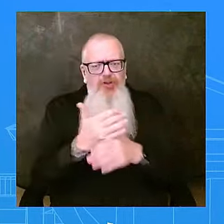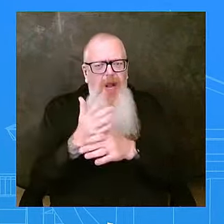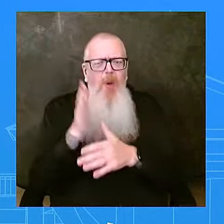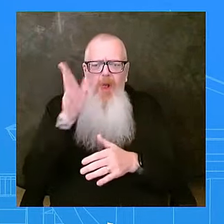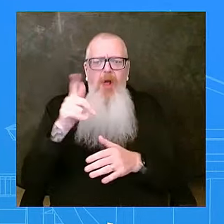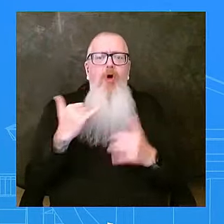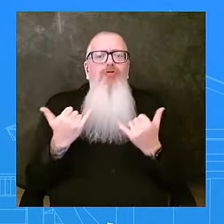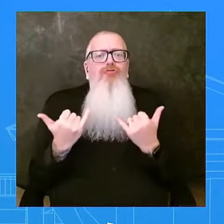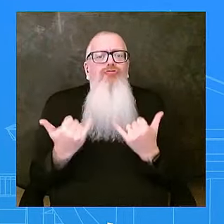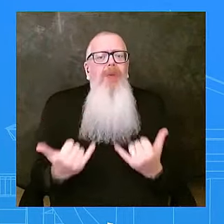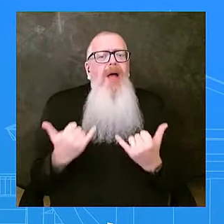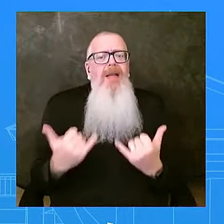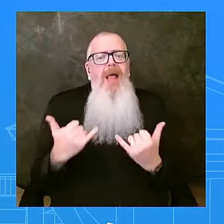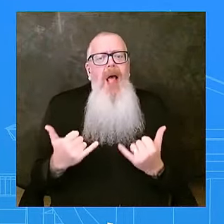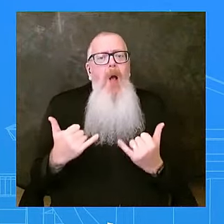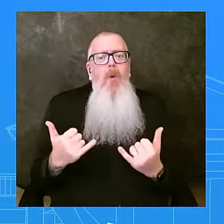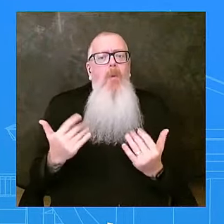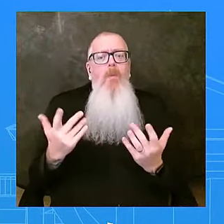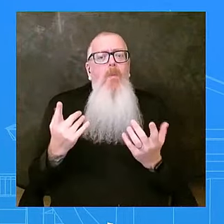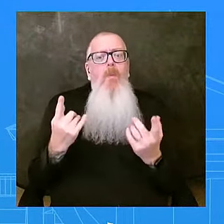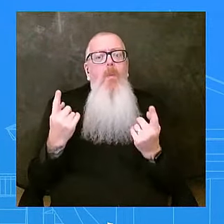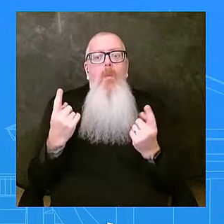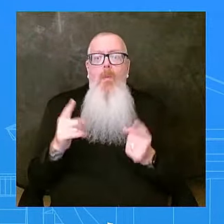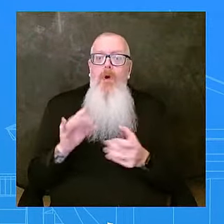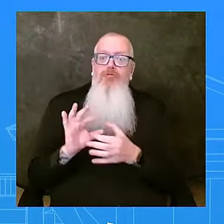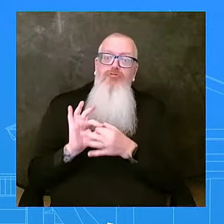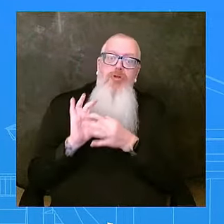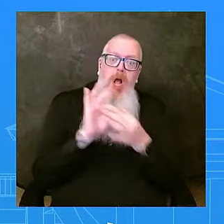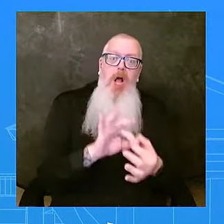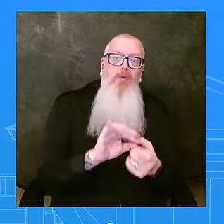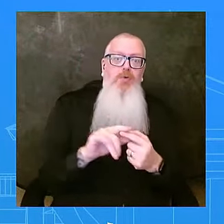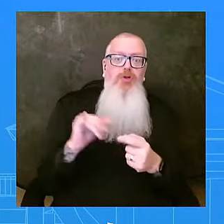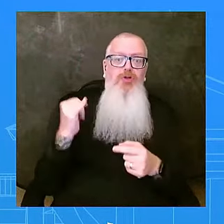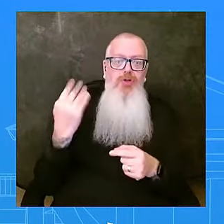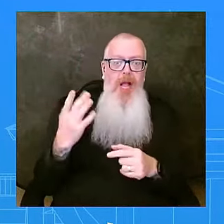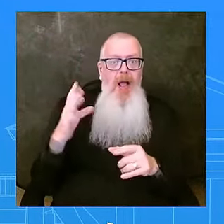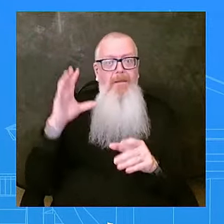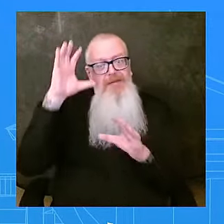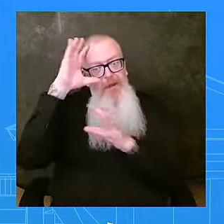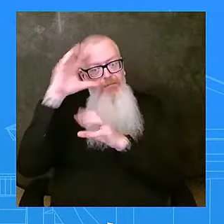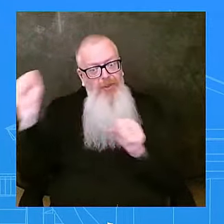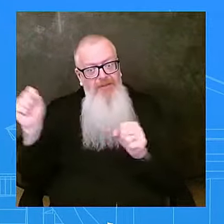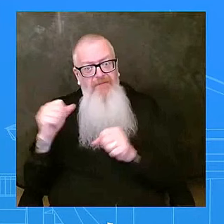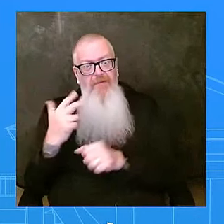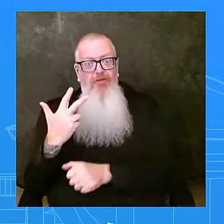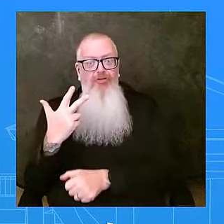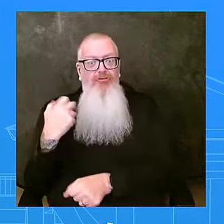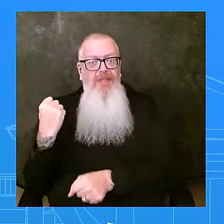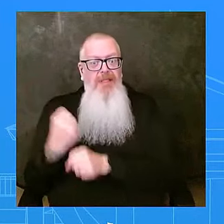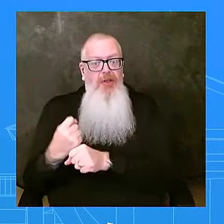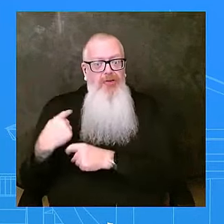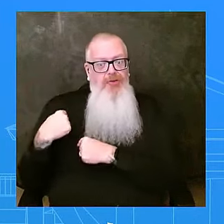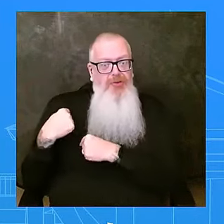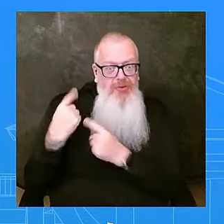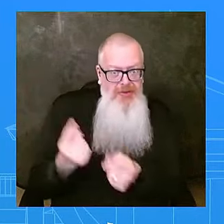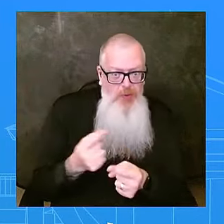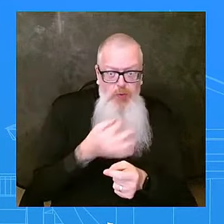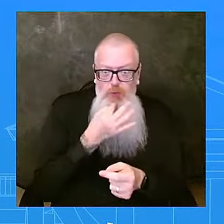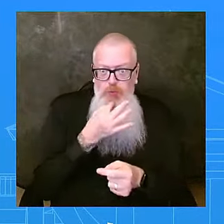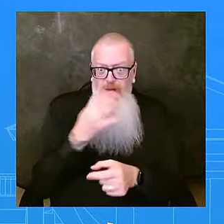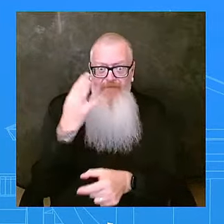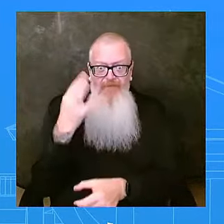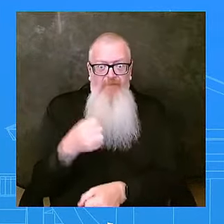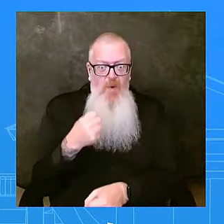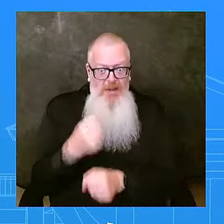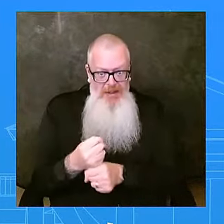it comes to the job that he has had for the last 3.5 years, almost 4 years, he takes that very seriously. He takes everything that he